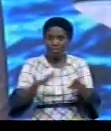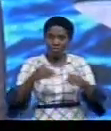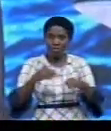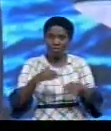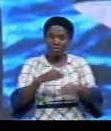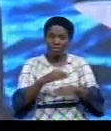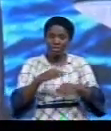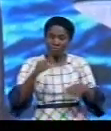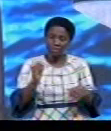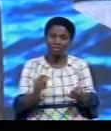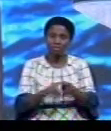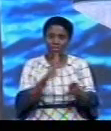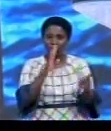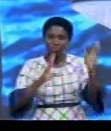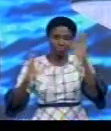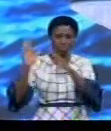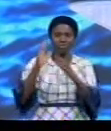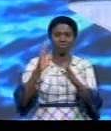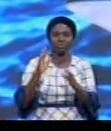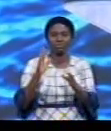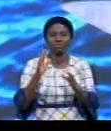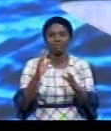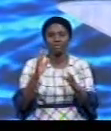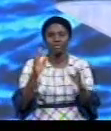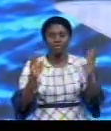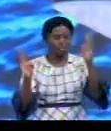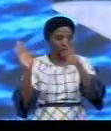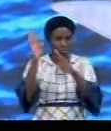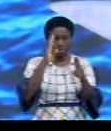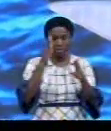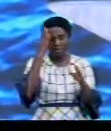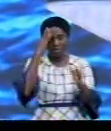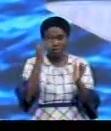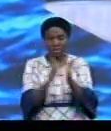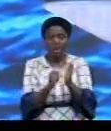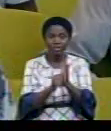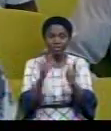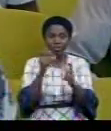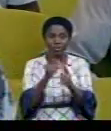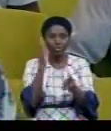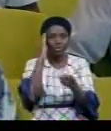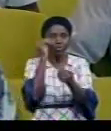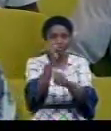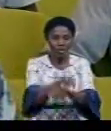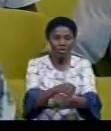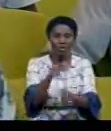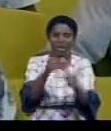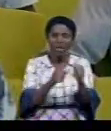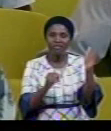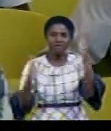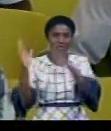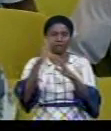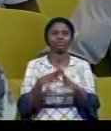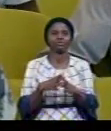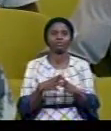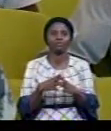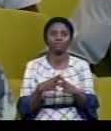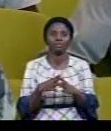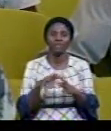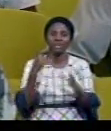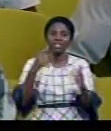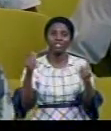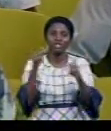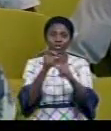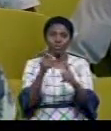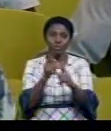will overcome every storm. The Word in your life, the Word in your